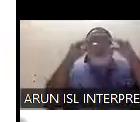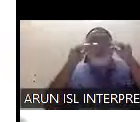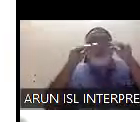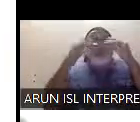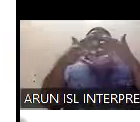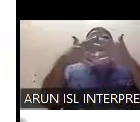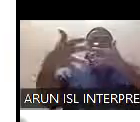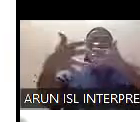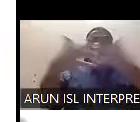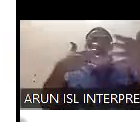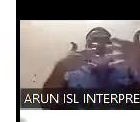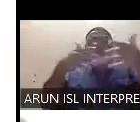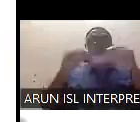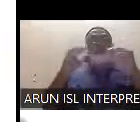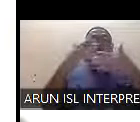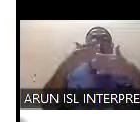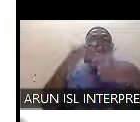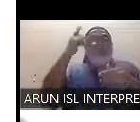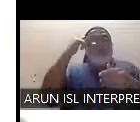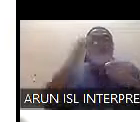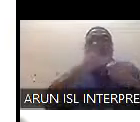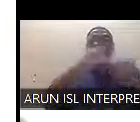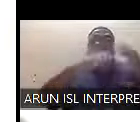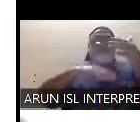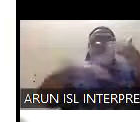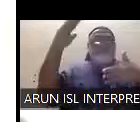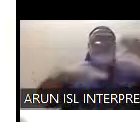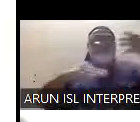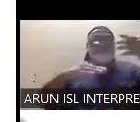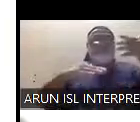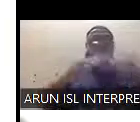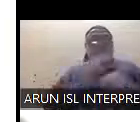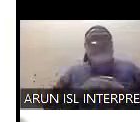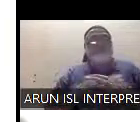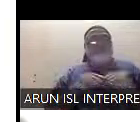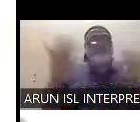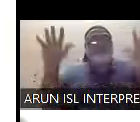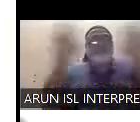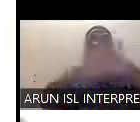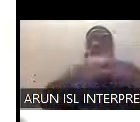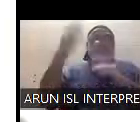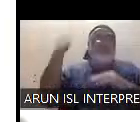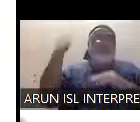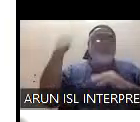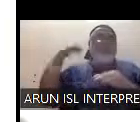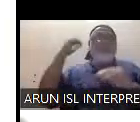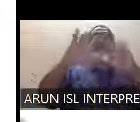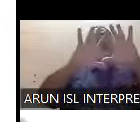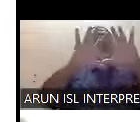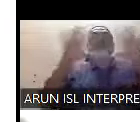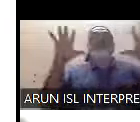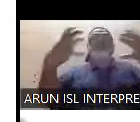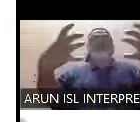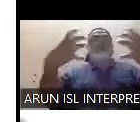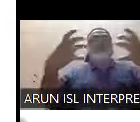people. So if a good contrast is, say, for example, a dark black background with clear